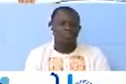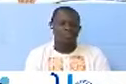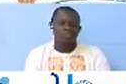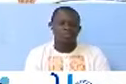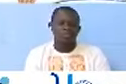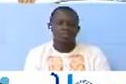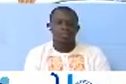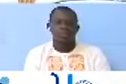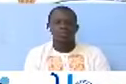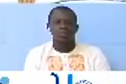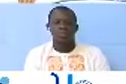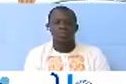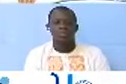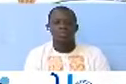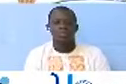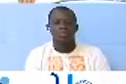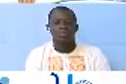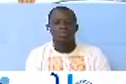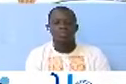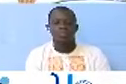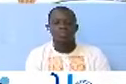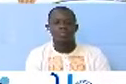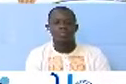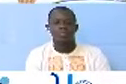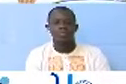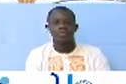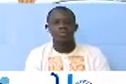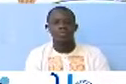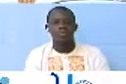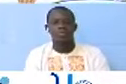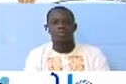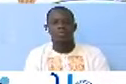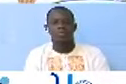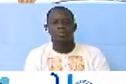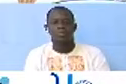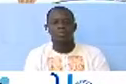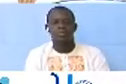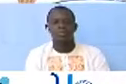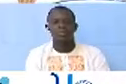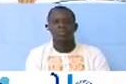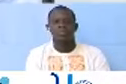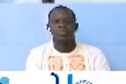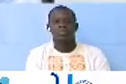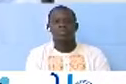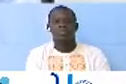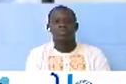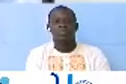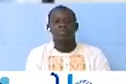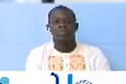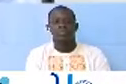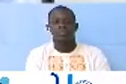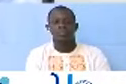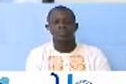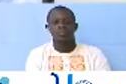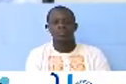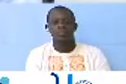fangala ko ro ila du mo dun do ko ñing aka tama ñame ka ka ñame NIA jeron sina na wor. Okay. Yes.